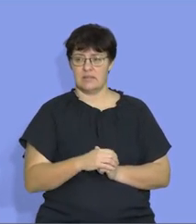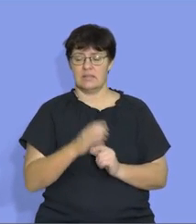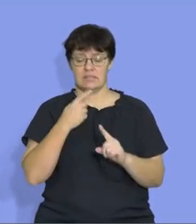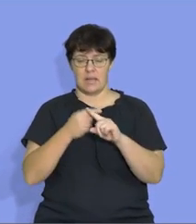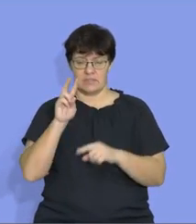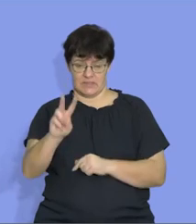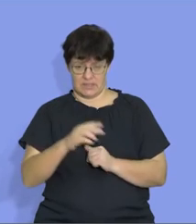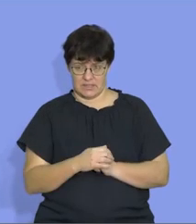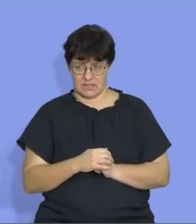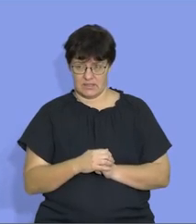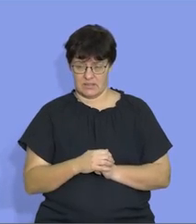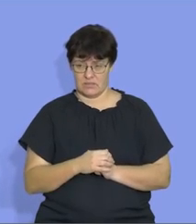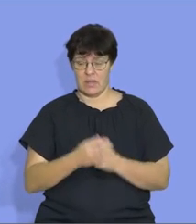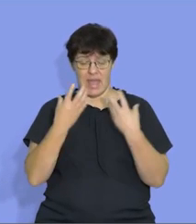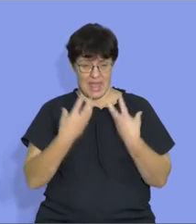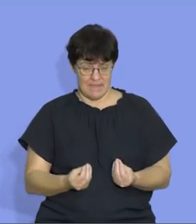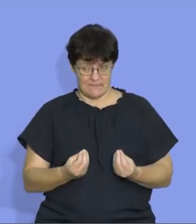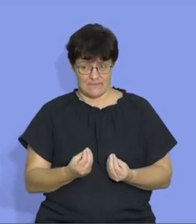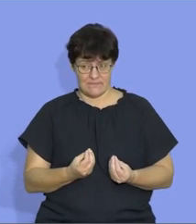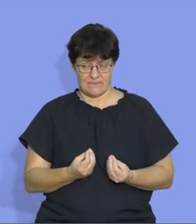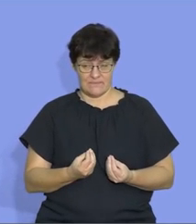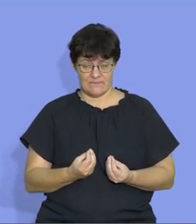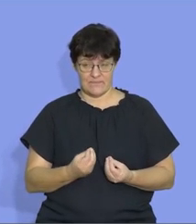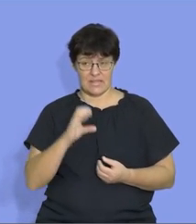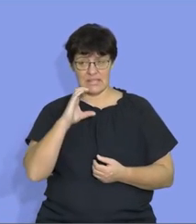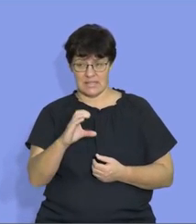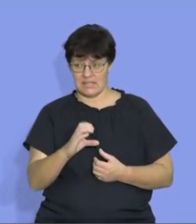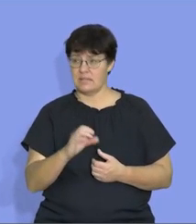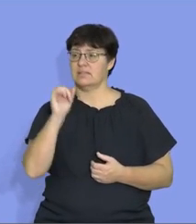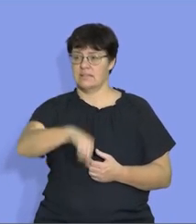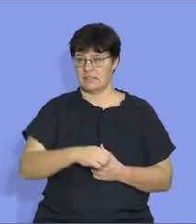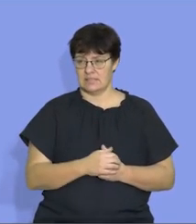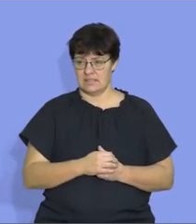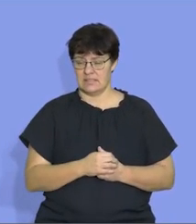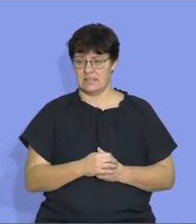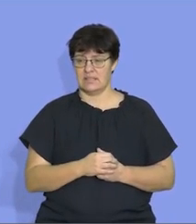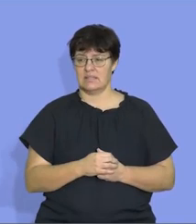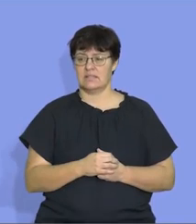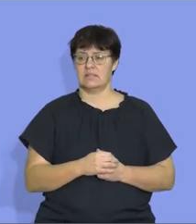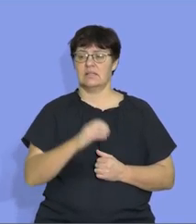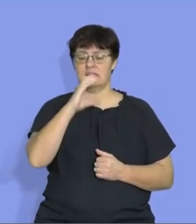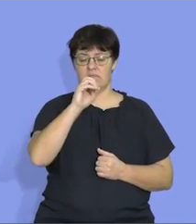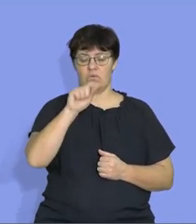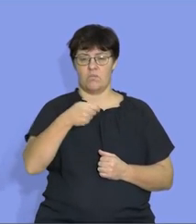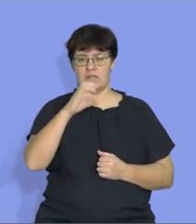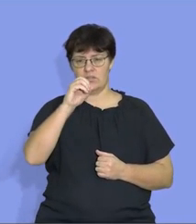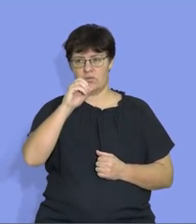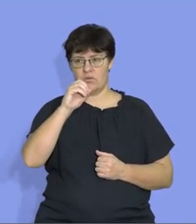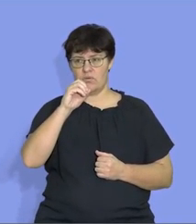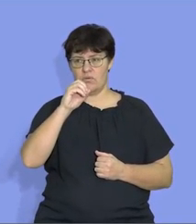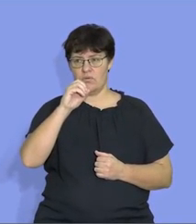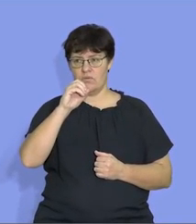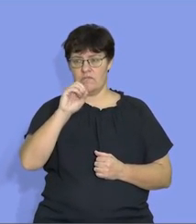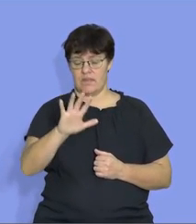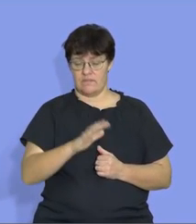Do we have the concentration? Yes, the concentration is 0.05, right? So